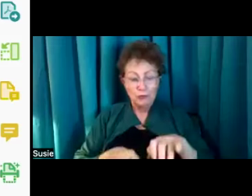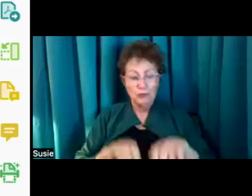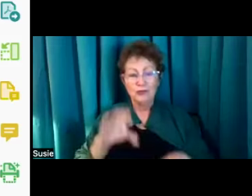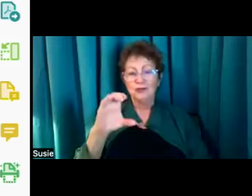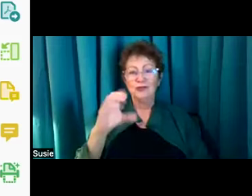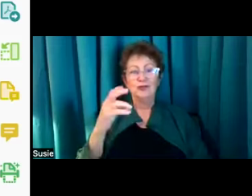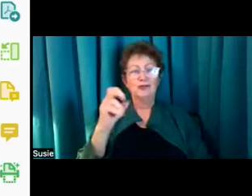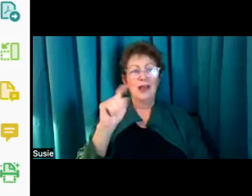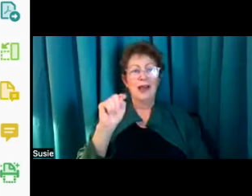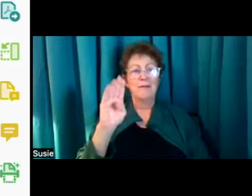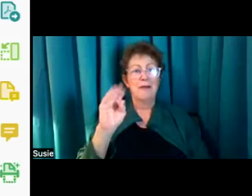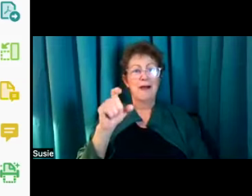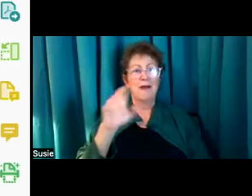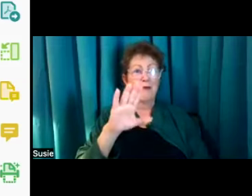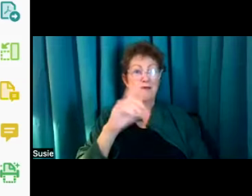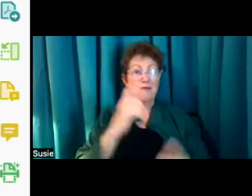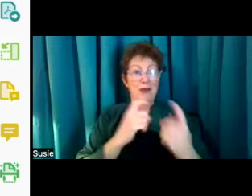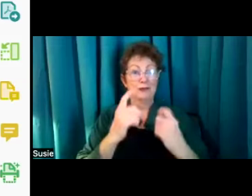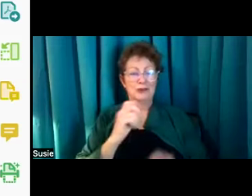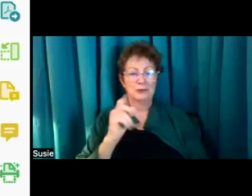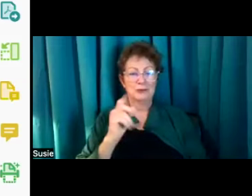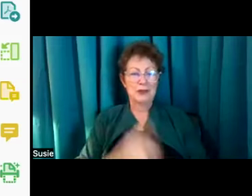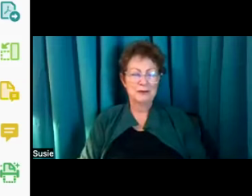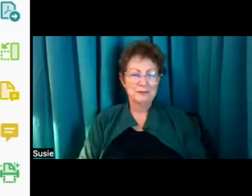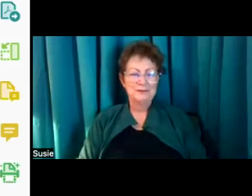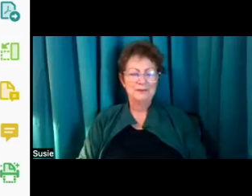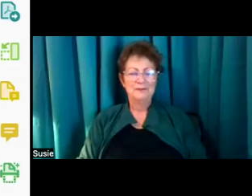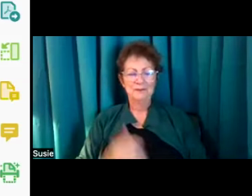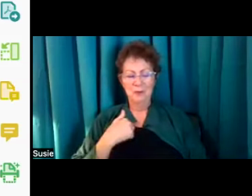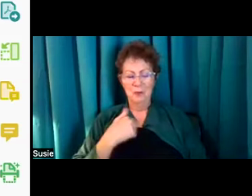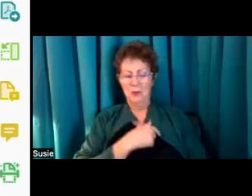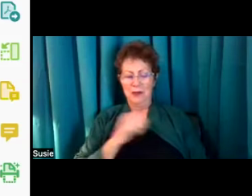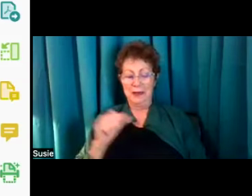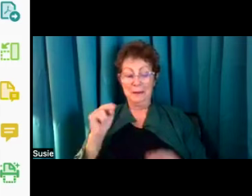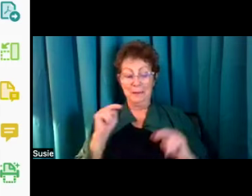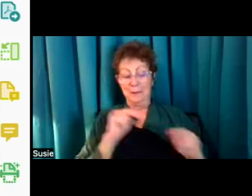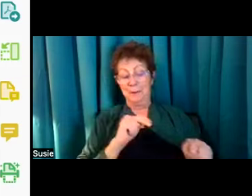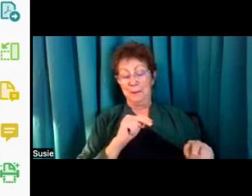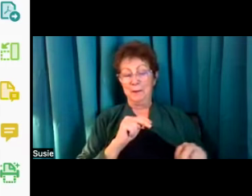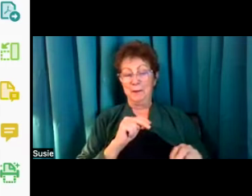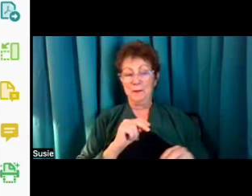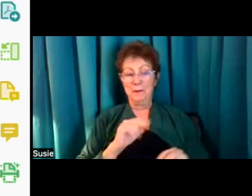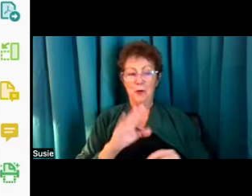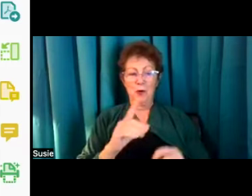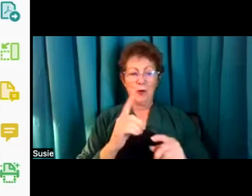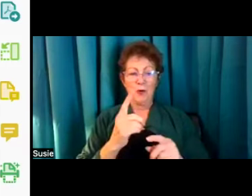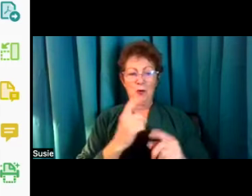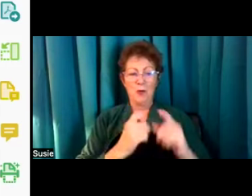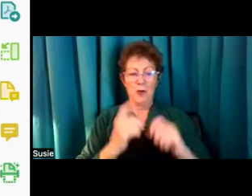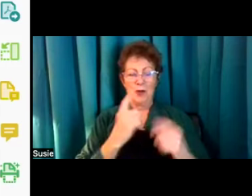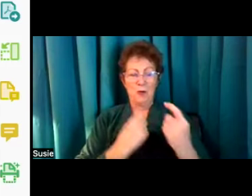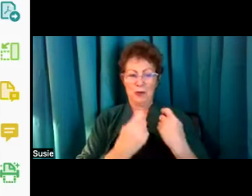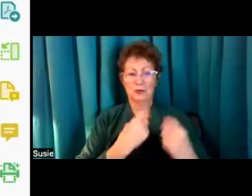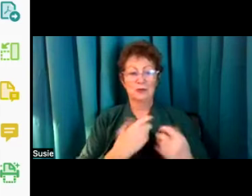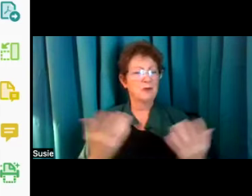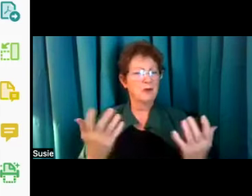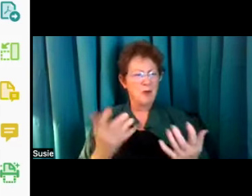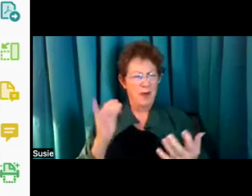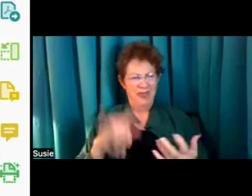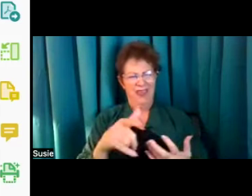and I think folks on the panel can help review those as they come in. But what is